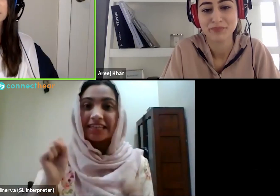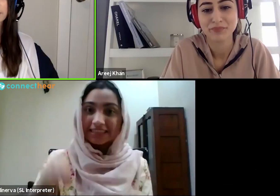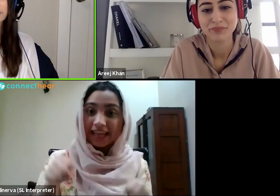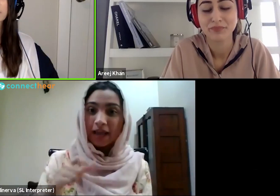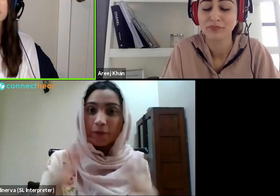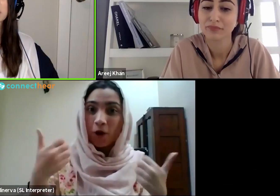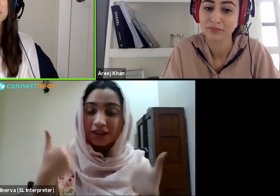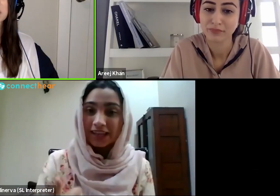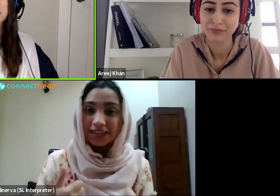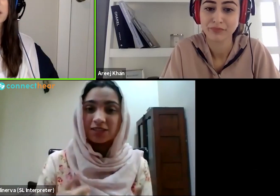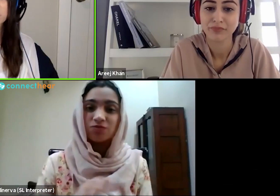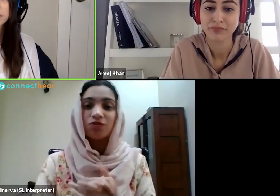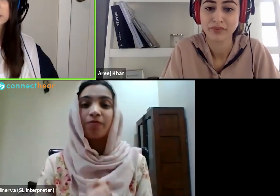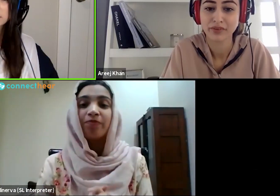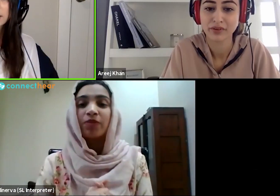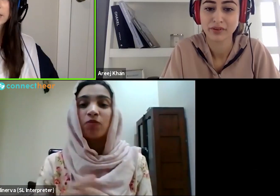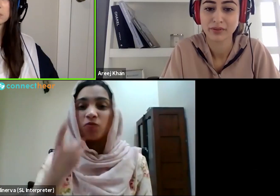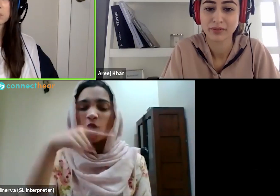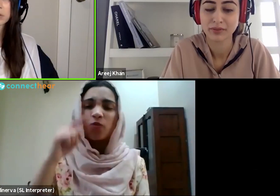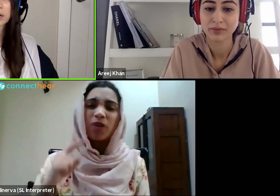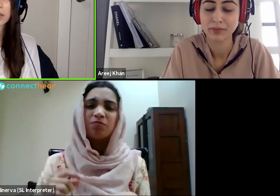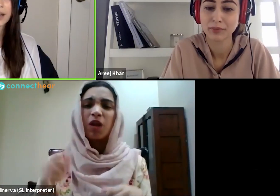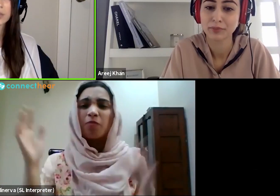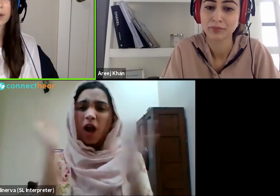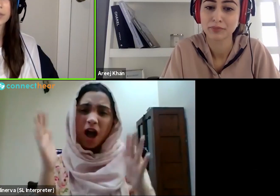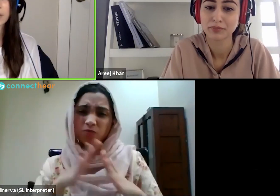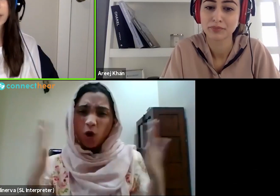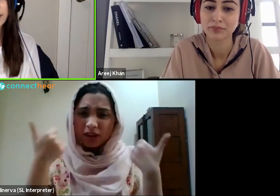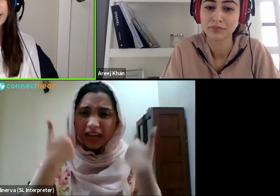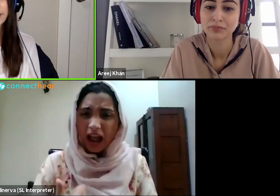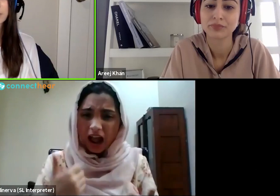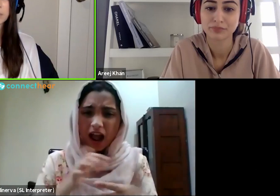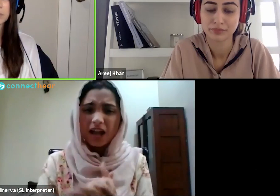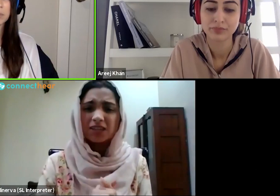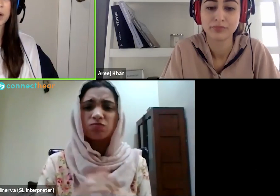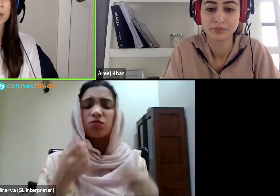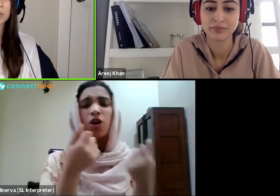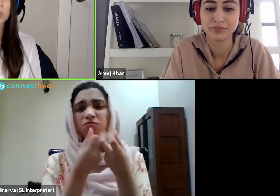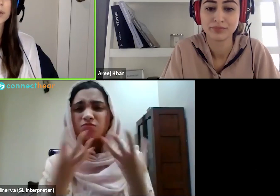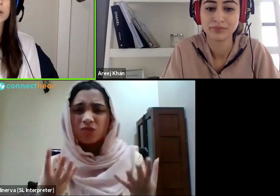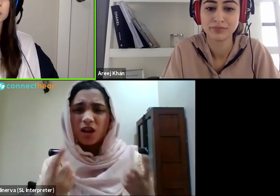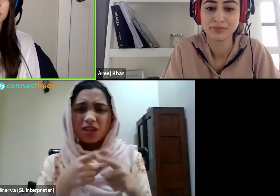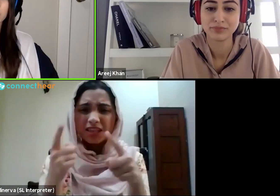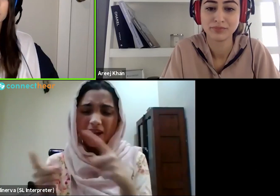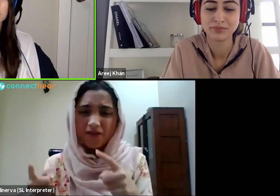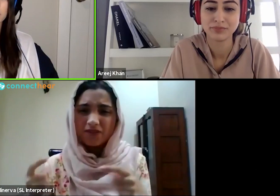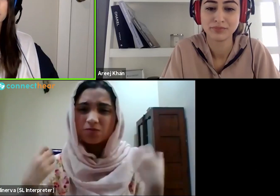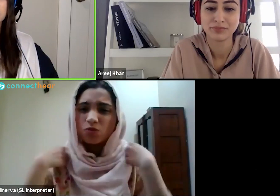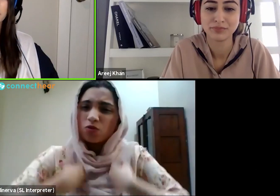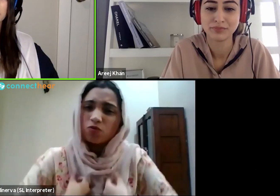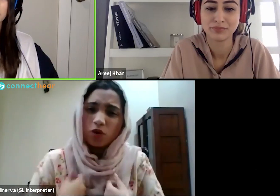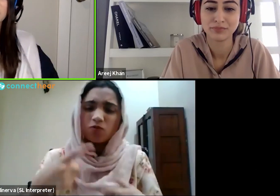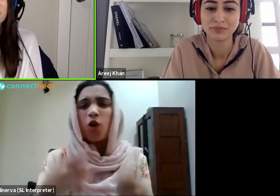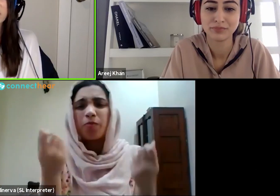60s and then maybe high 40s at night, where a light sweater was okay. The wind could get a little bit